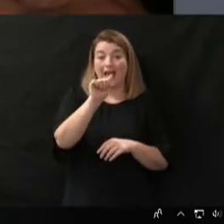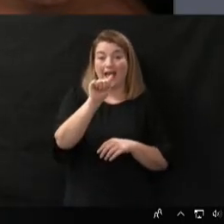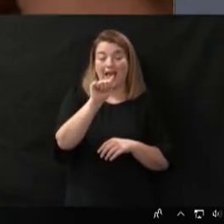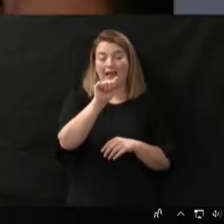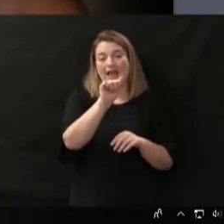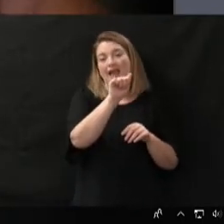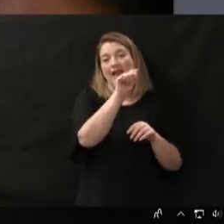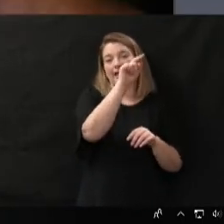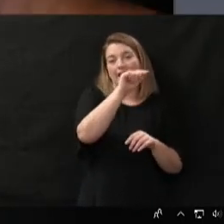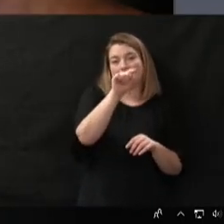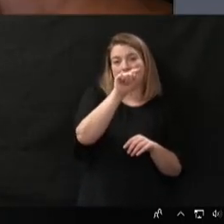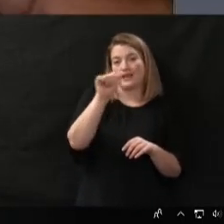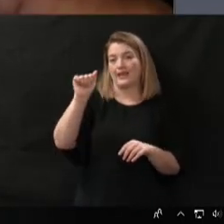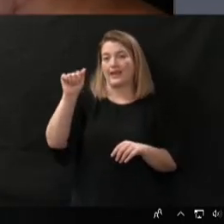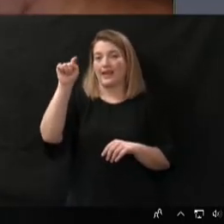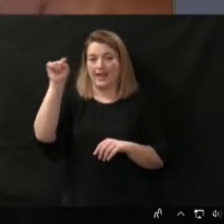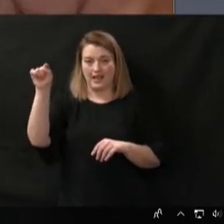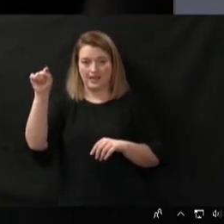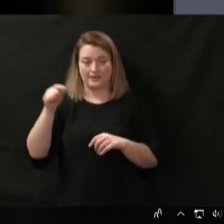A.